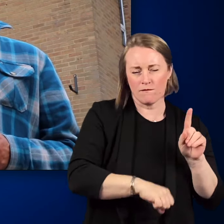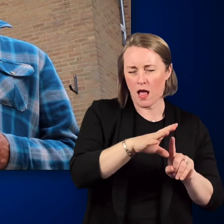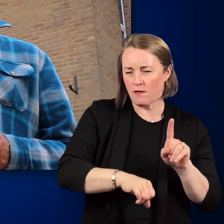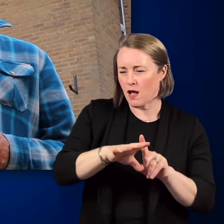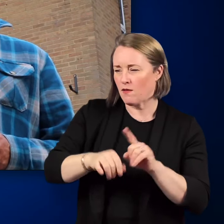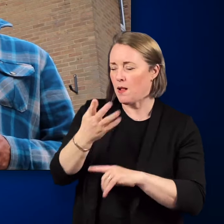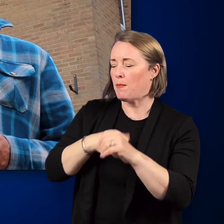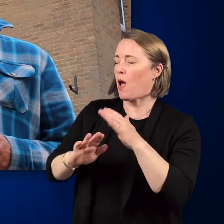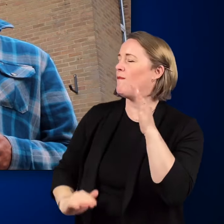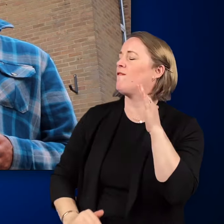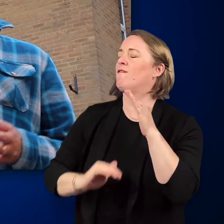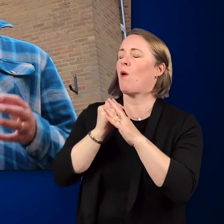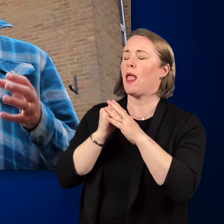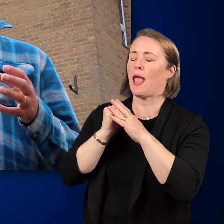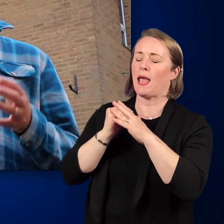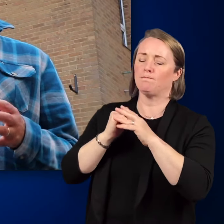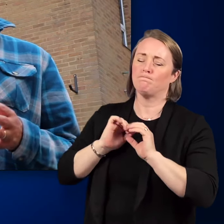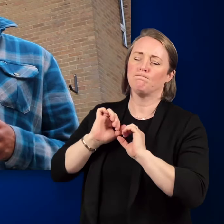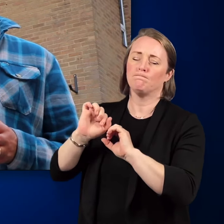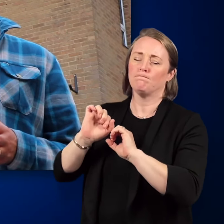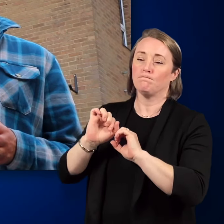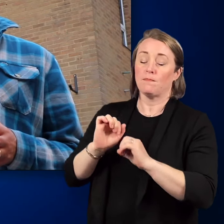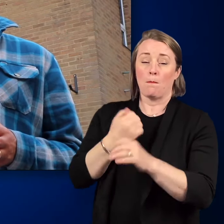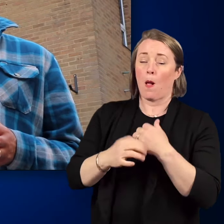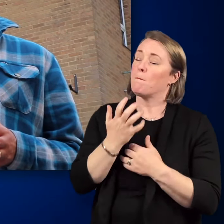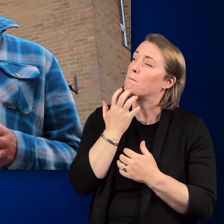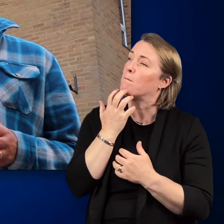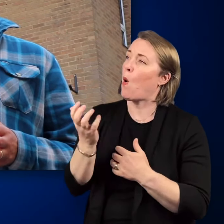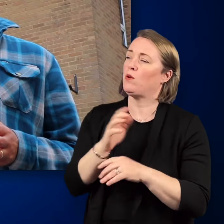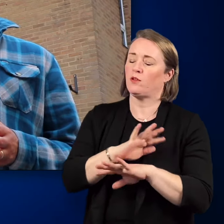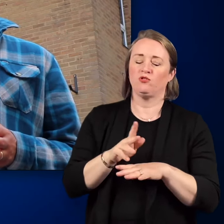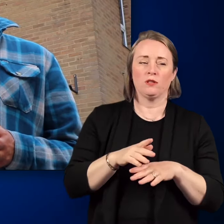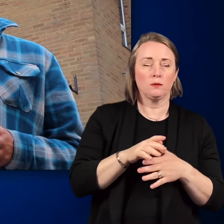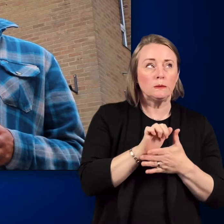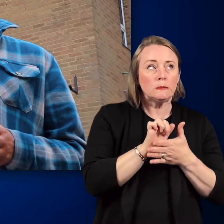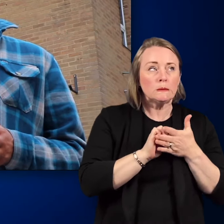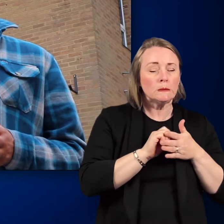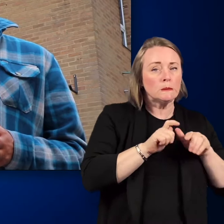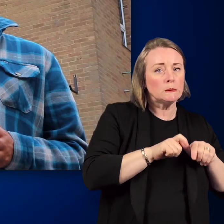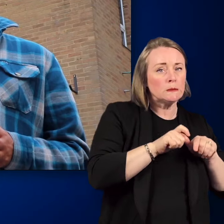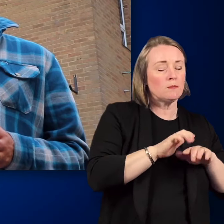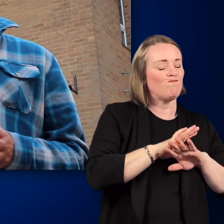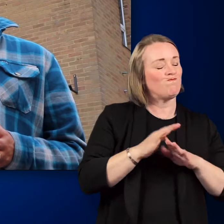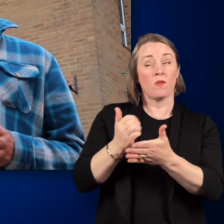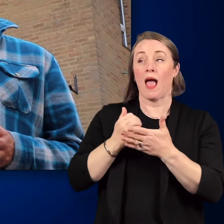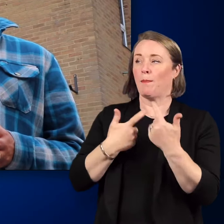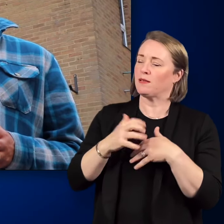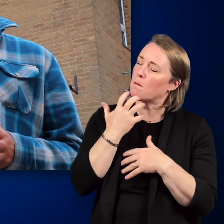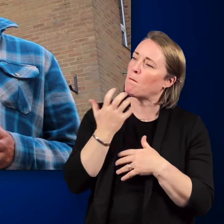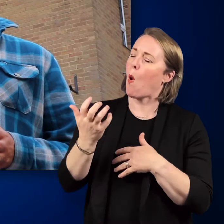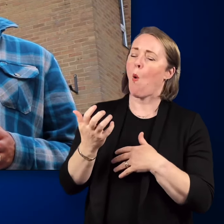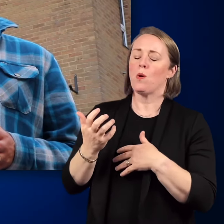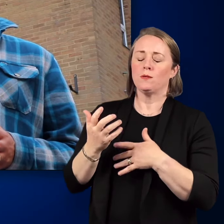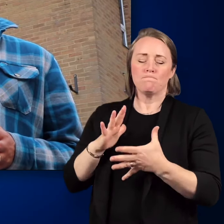Help us to be bold. Let us not get stuck in our caves, but help us to step out and live lives